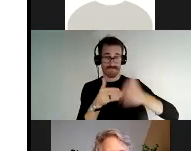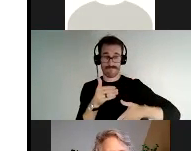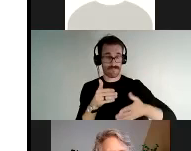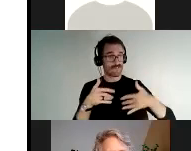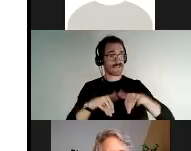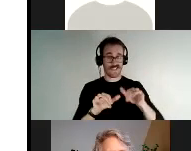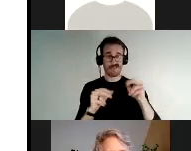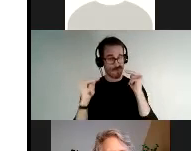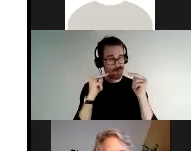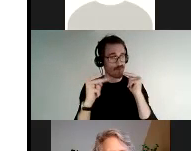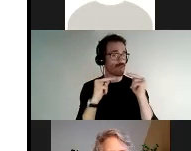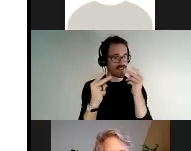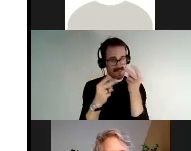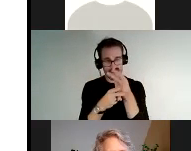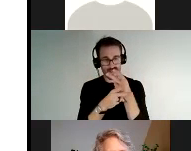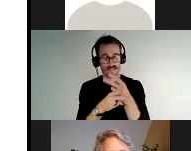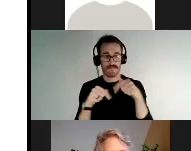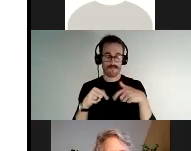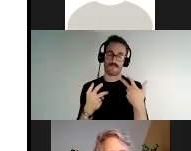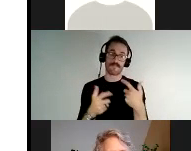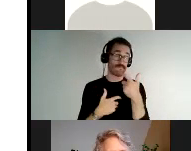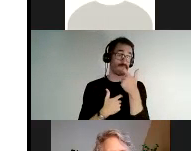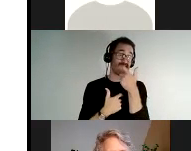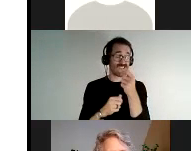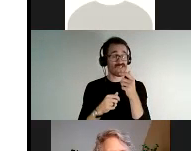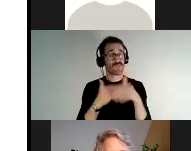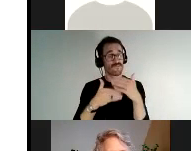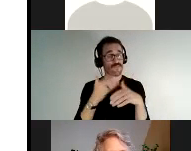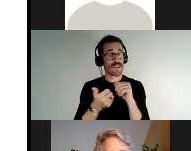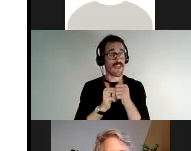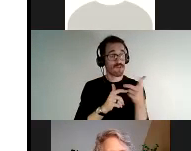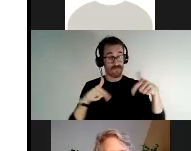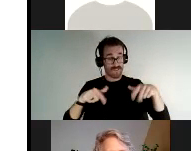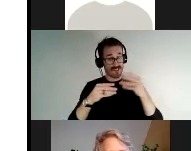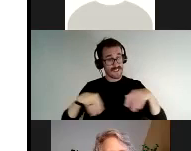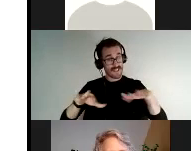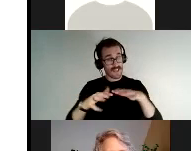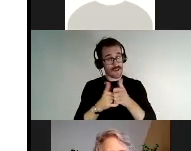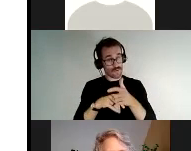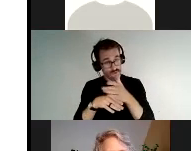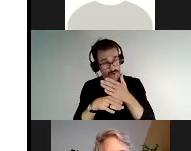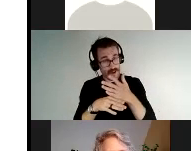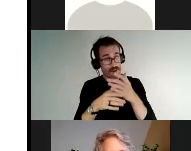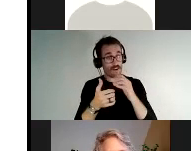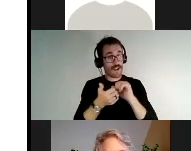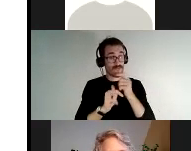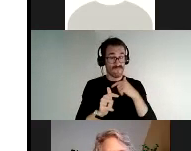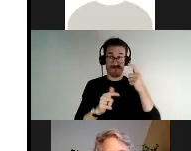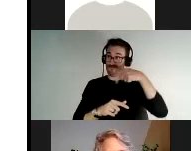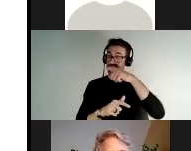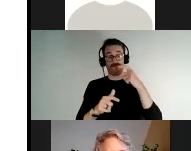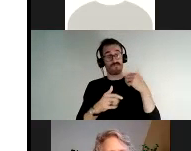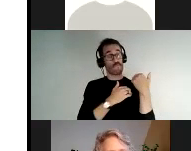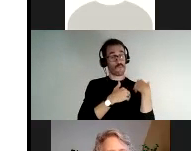negotiation. So it's an interesting process of how we share the land, how we acknowledge the land, and